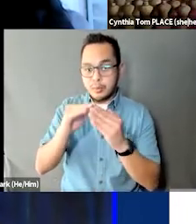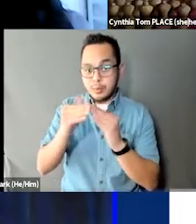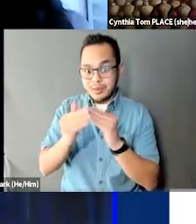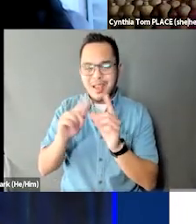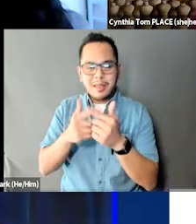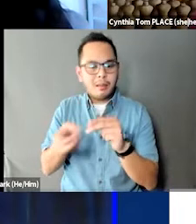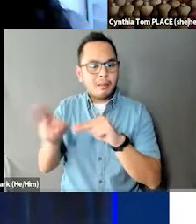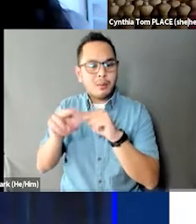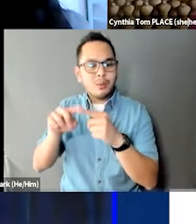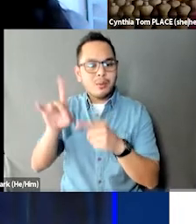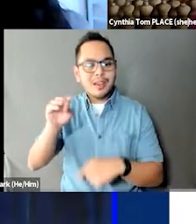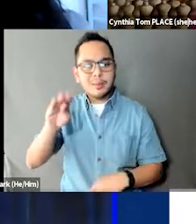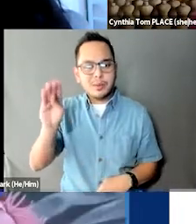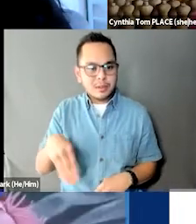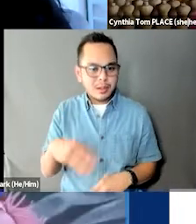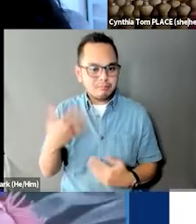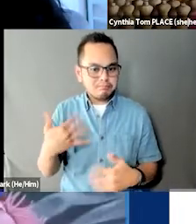So next slide, please.